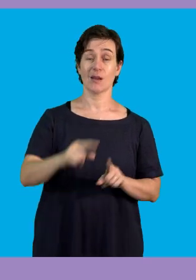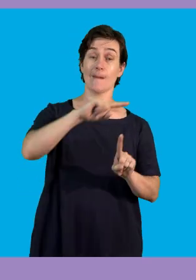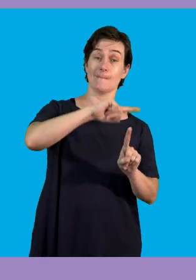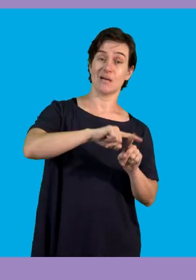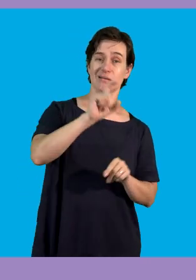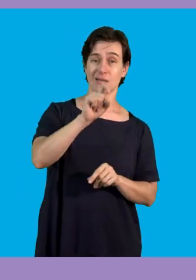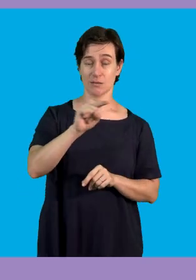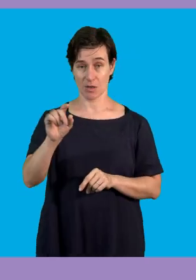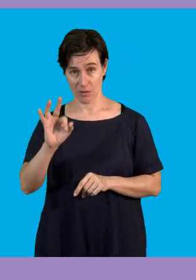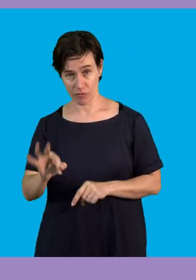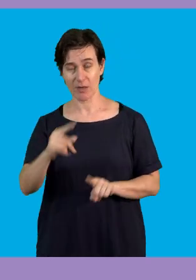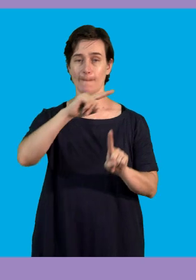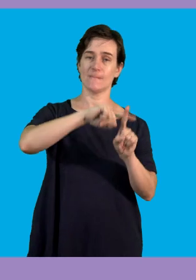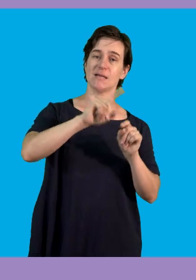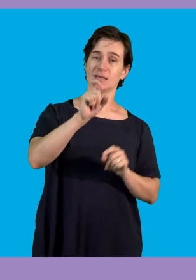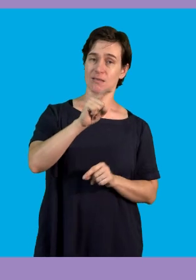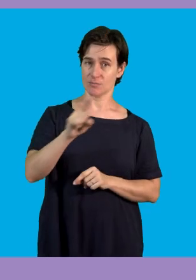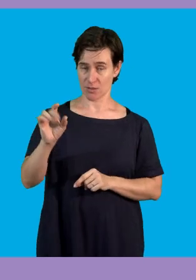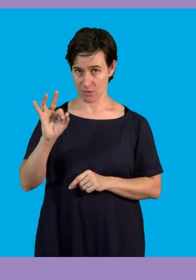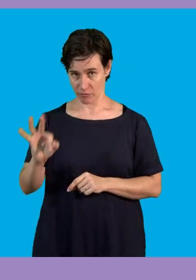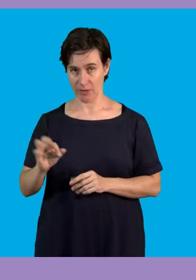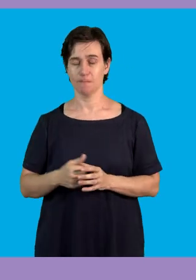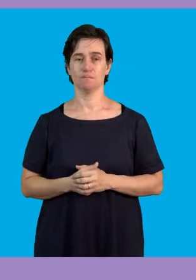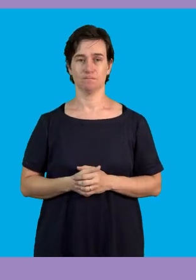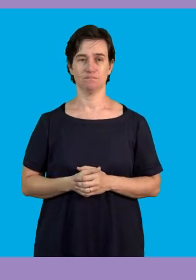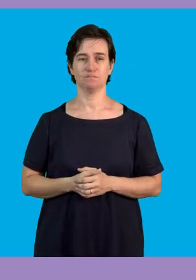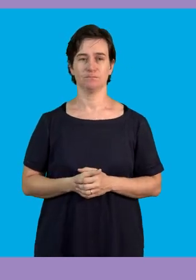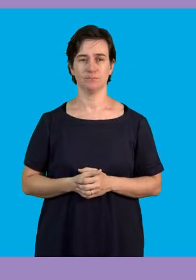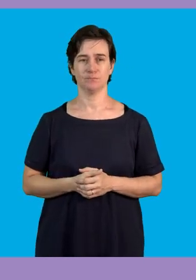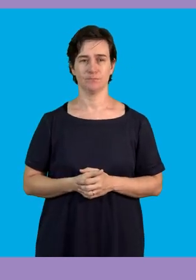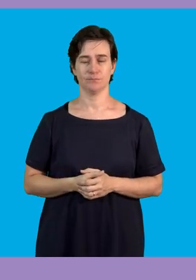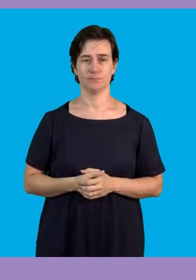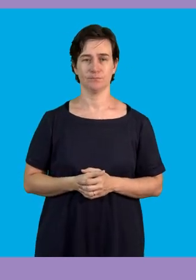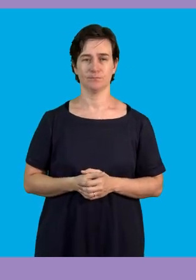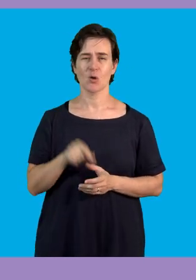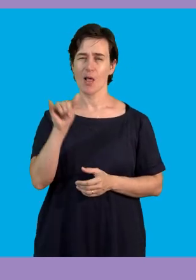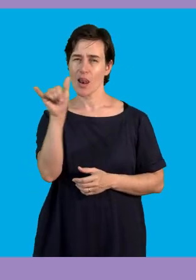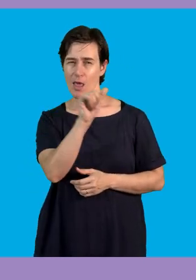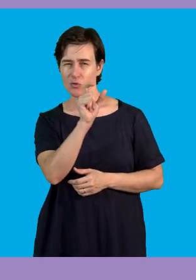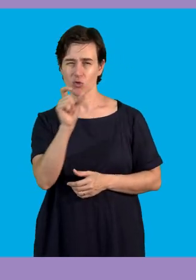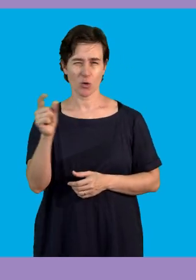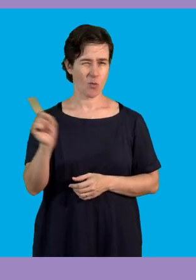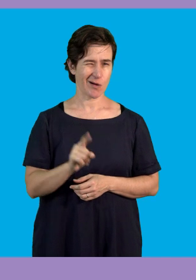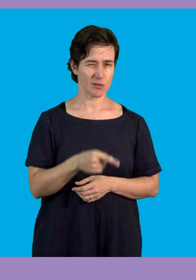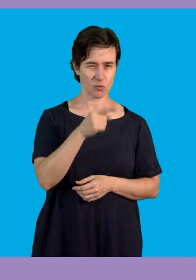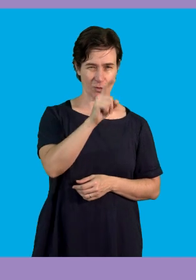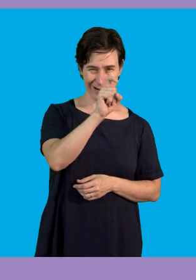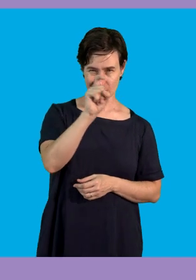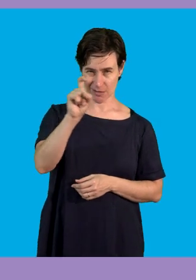x minus 3 plus x minus 3. So like terms, x,